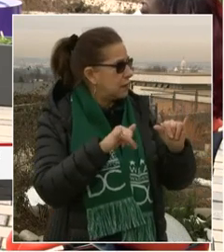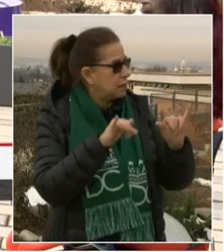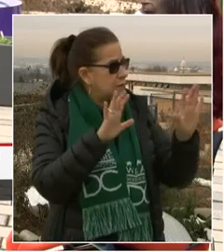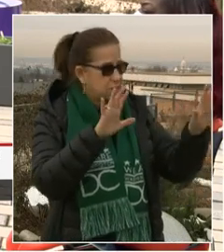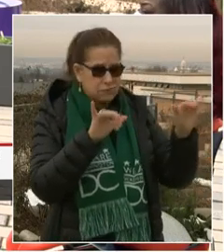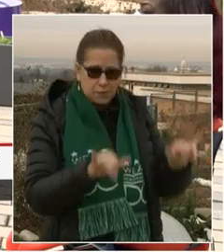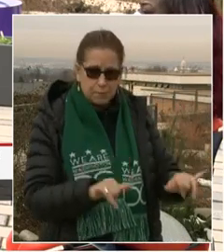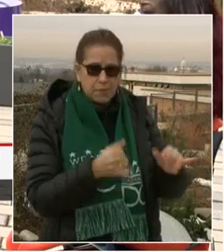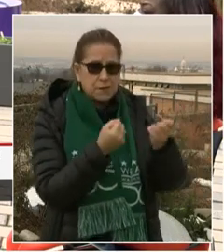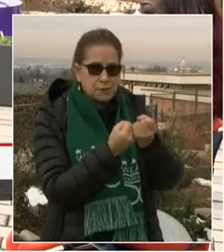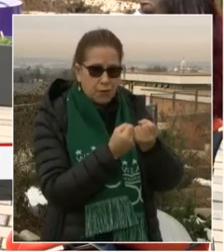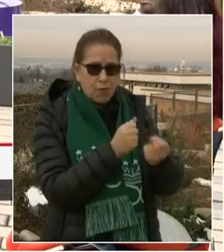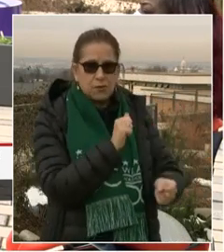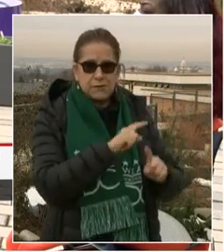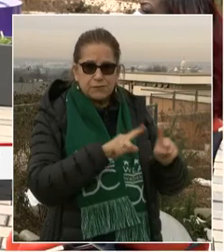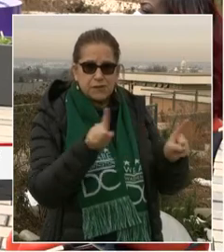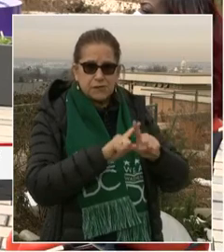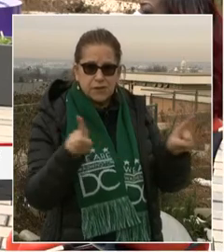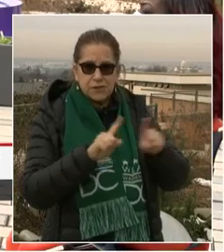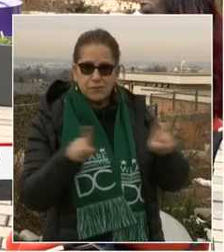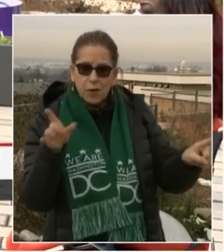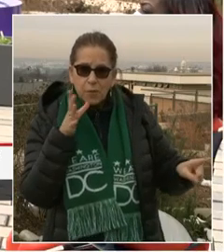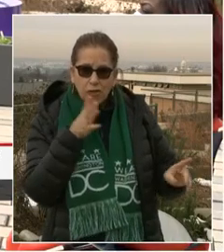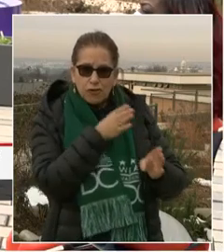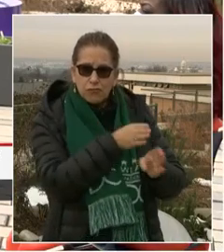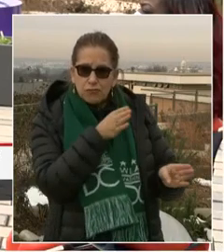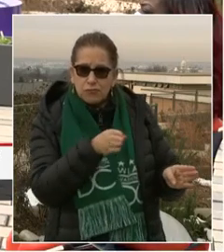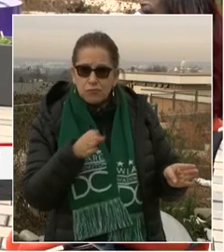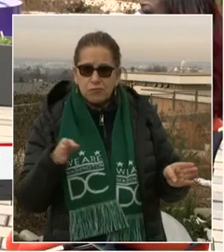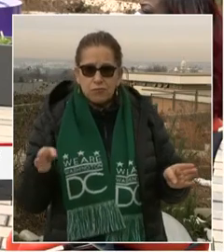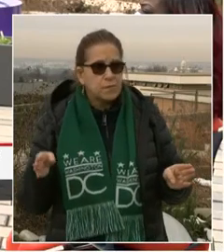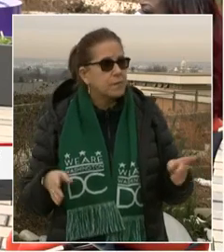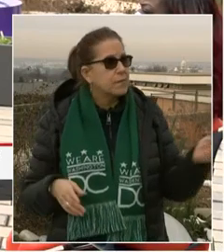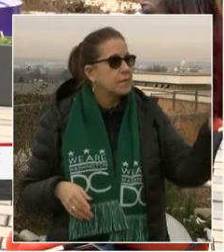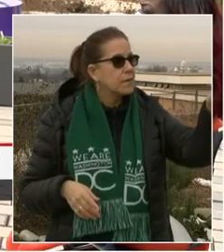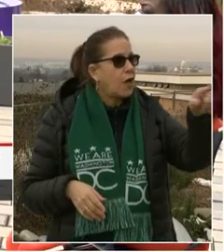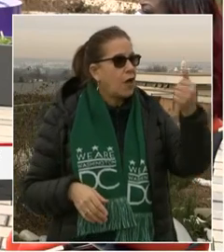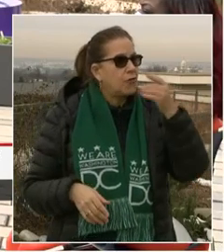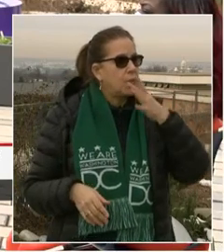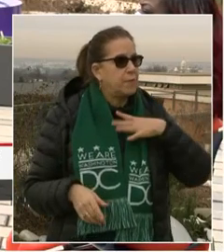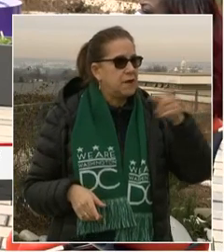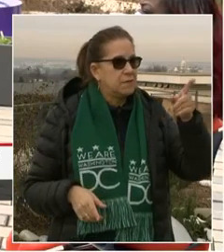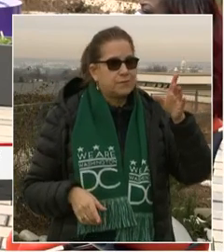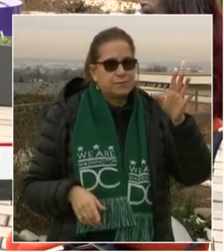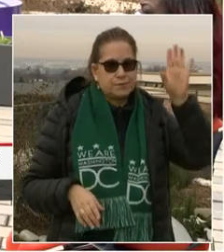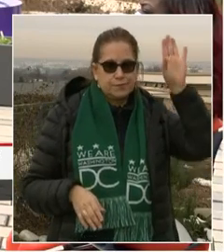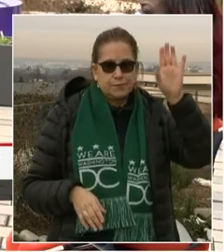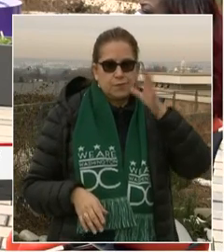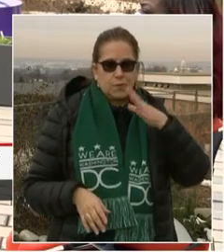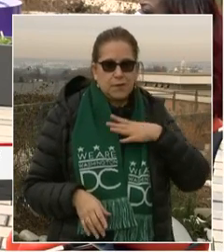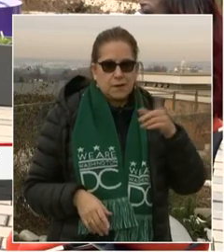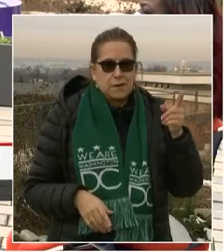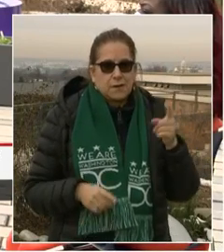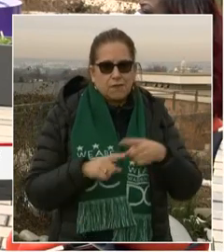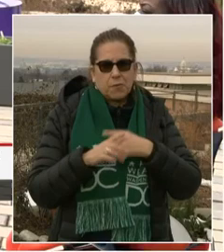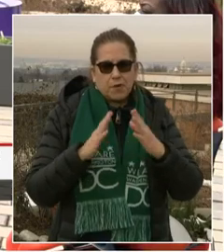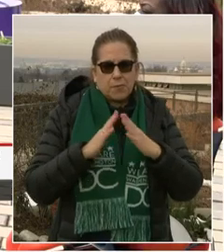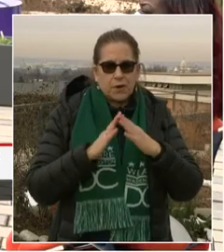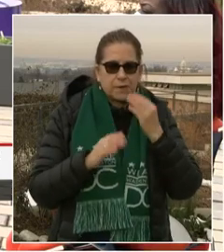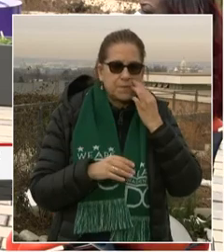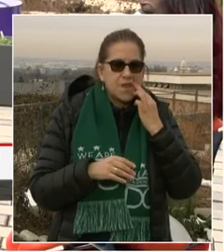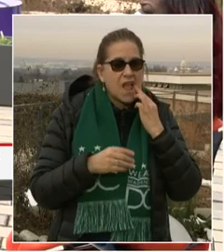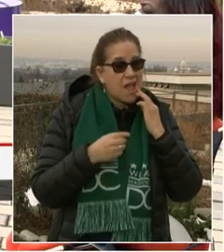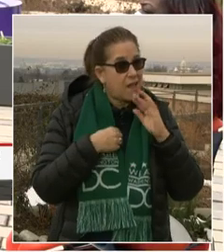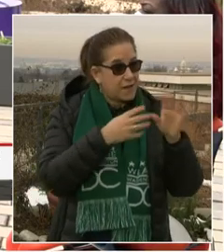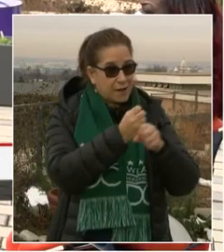Yes. Hi, Tricia Gwynn from the DC Primary Care Association. Hi. I ran out of my house when I got the press release today to come